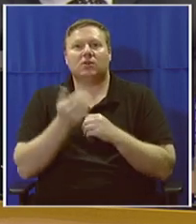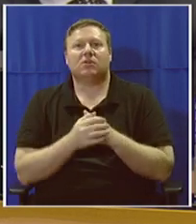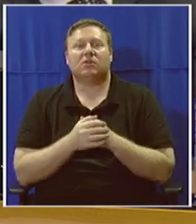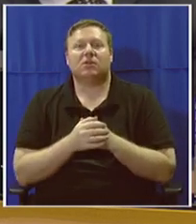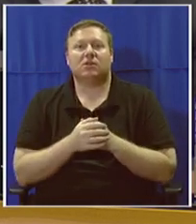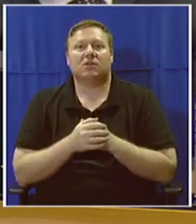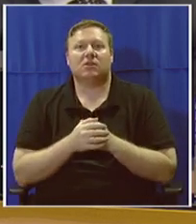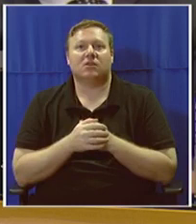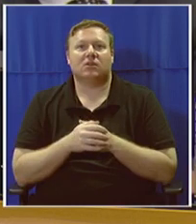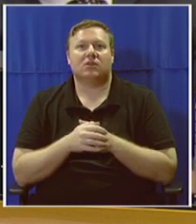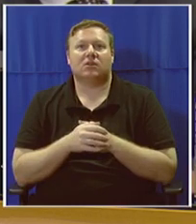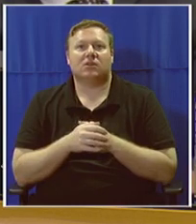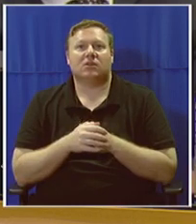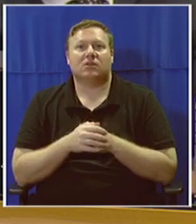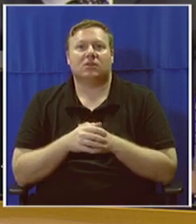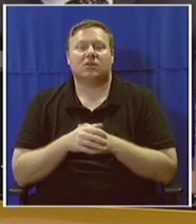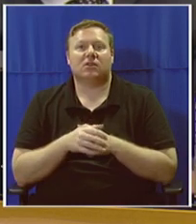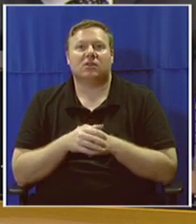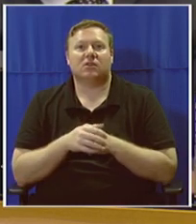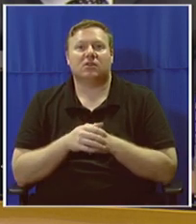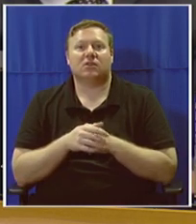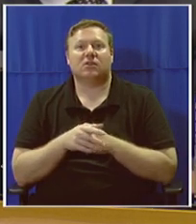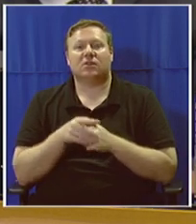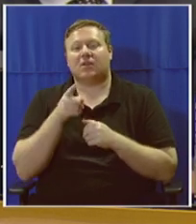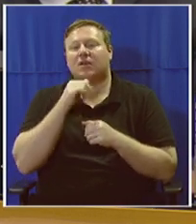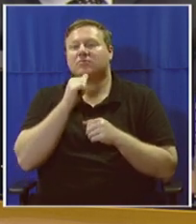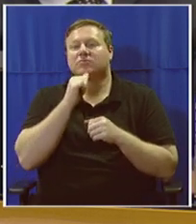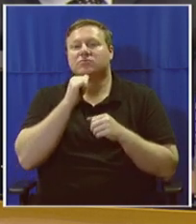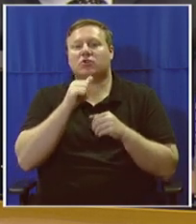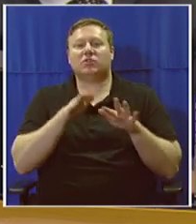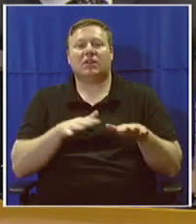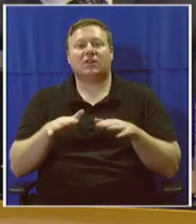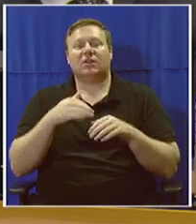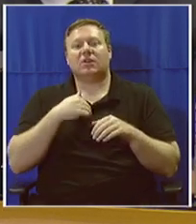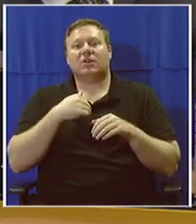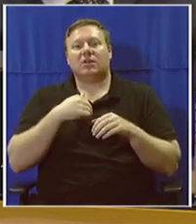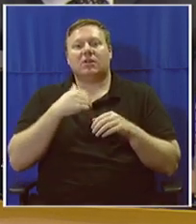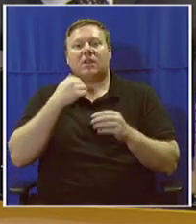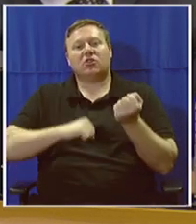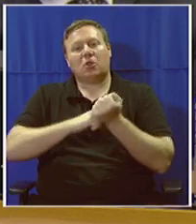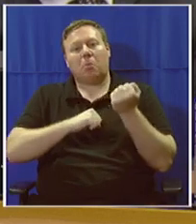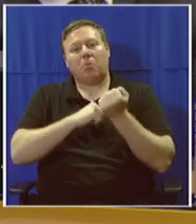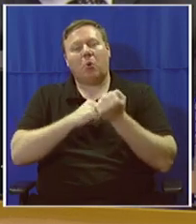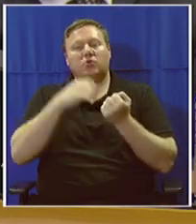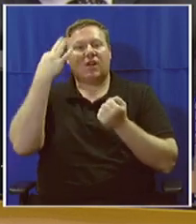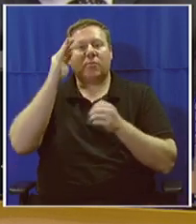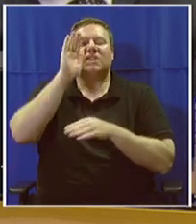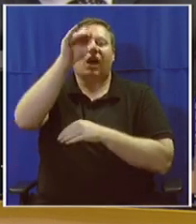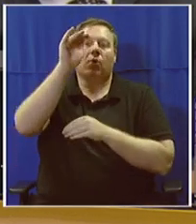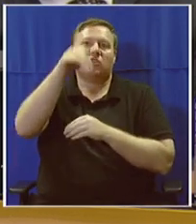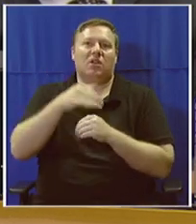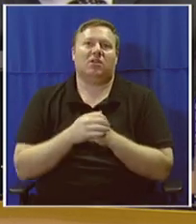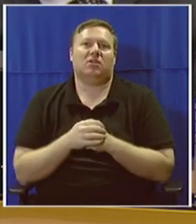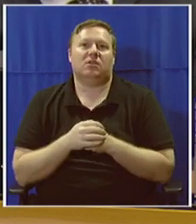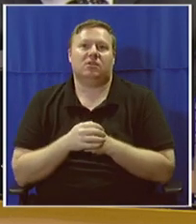and therefore they are loudhailers for powerful governments who are outside. And in that way, you